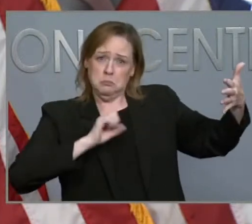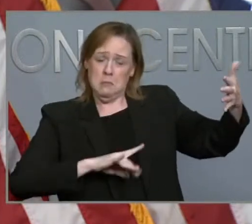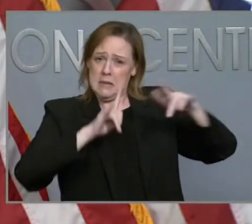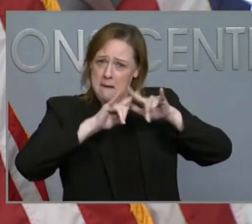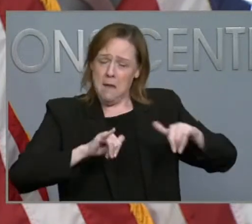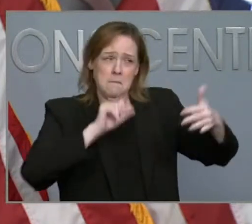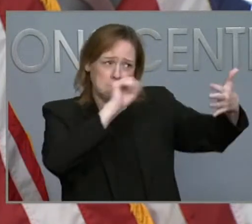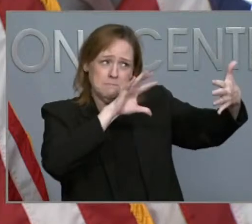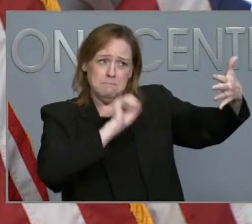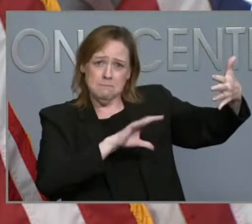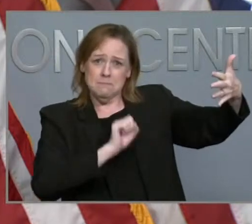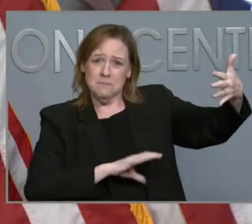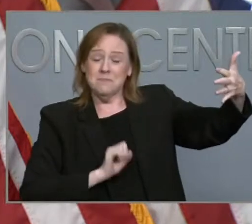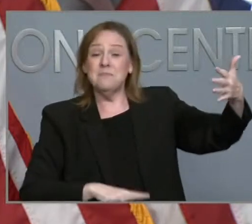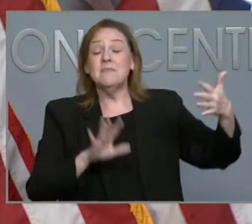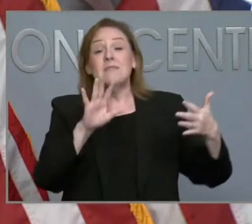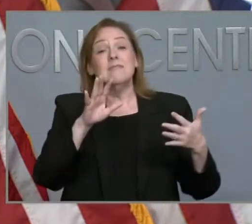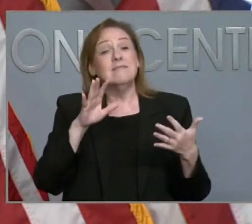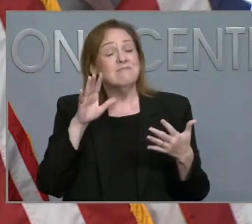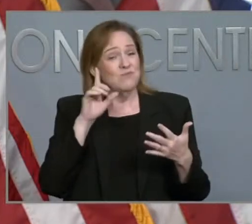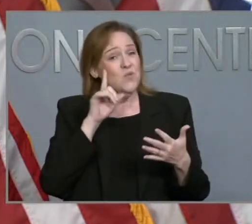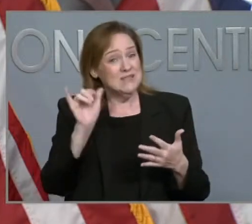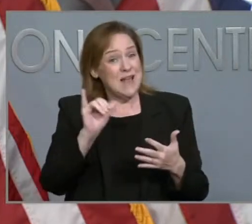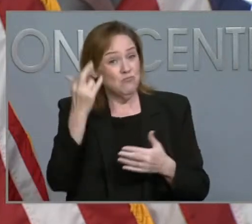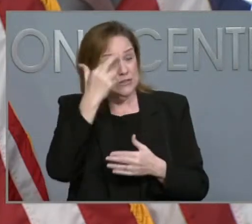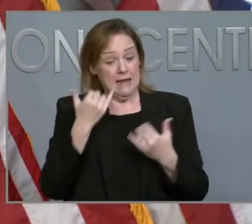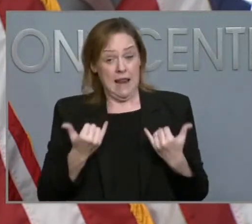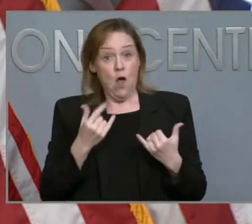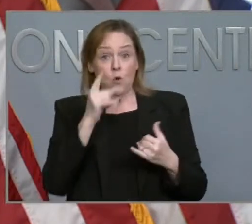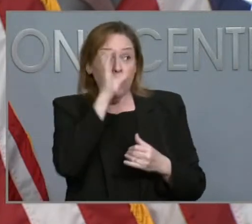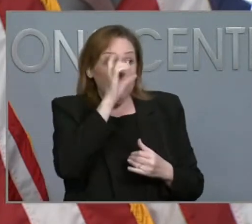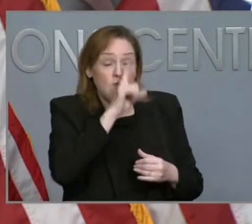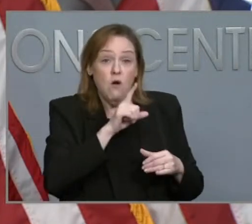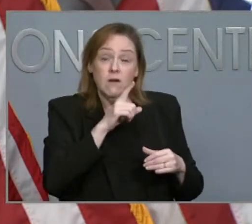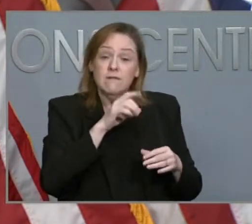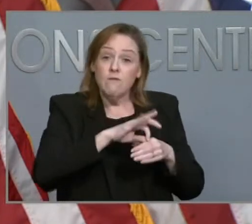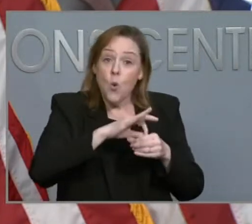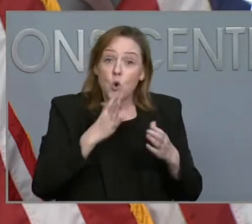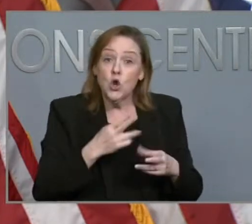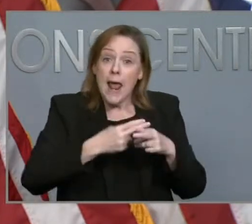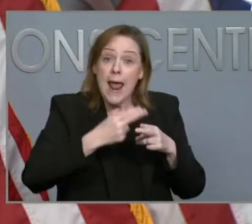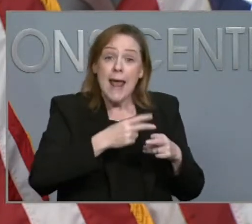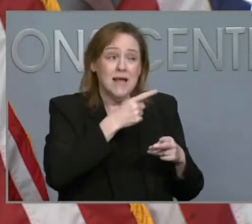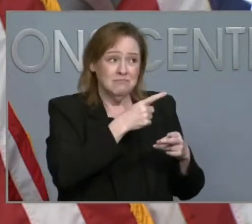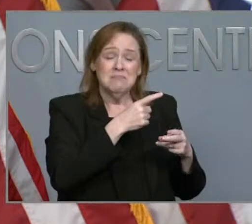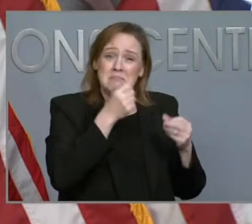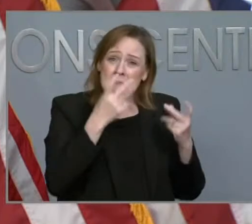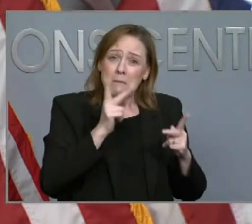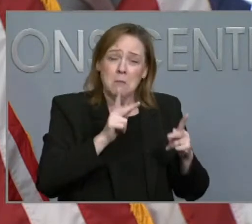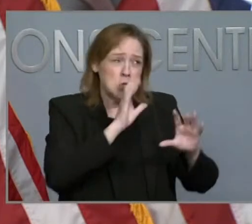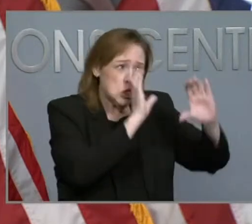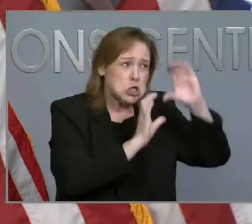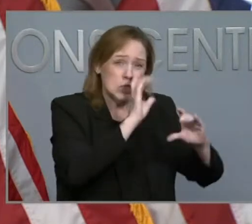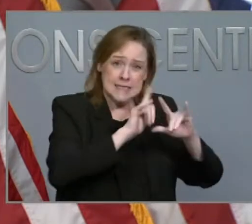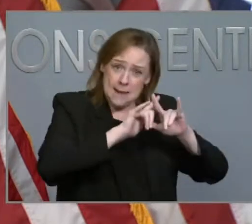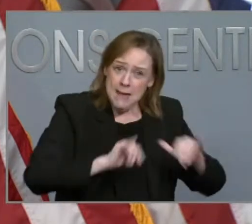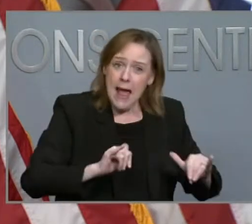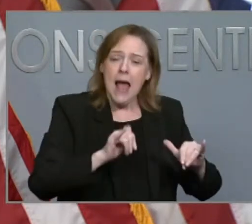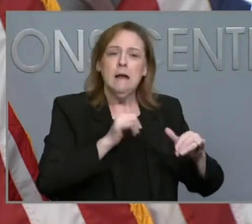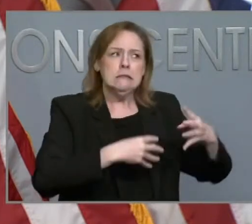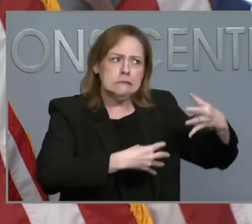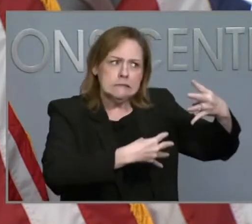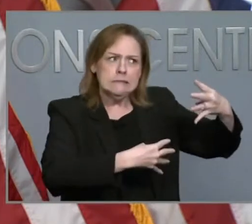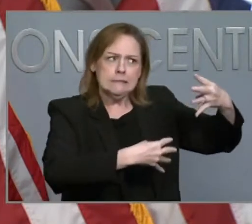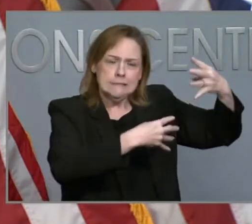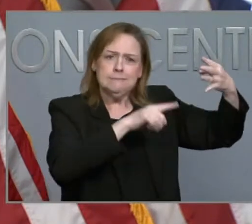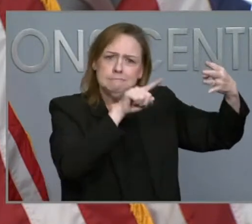we're experiencing some lag because of the interest in our voter search tool, we may be experiencing some lag in the results just because